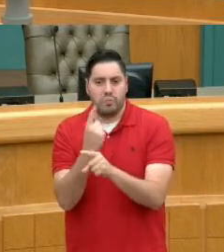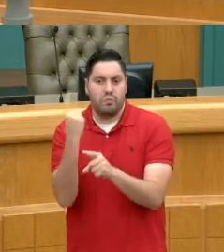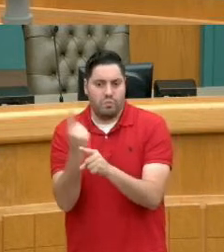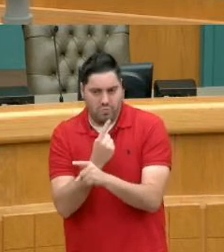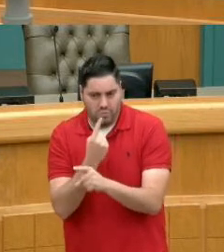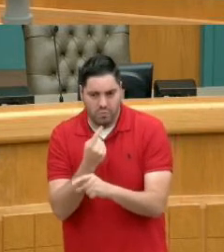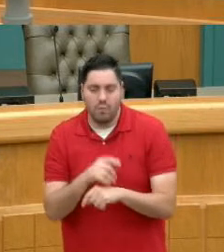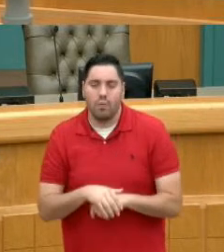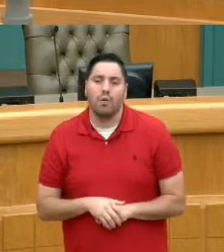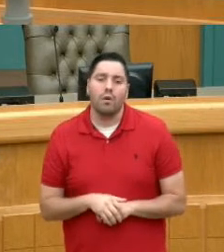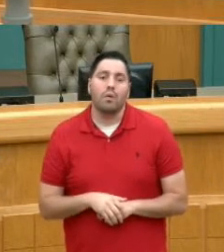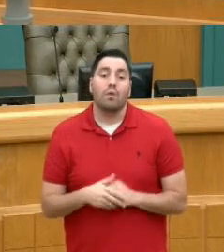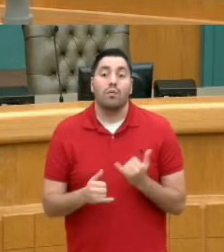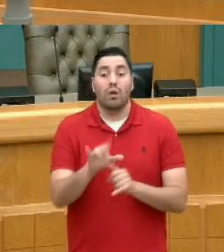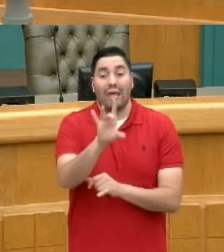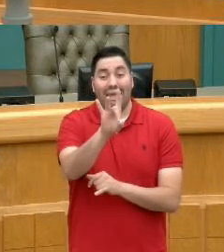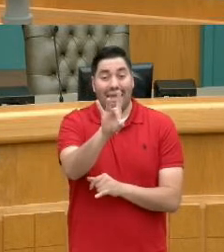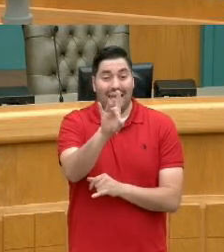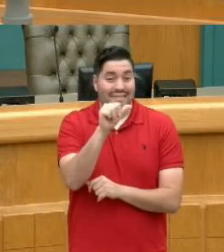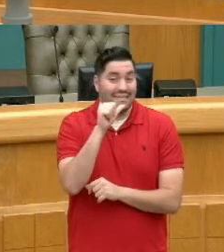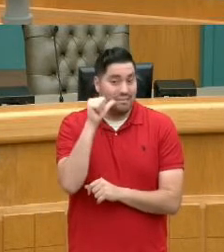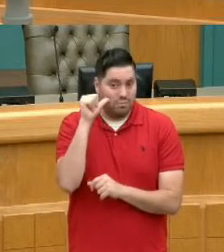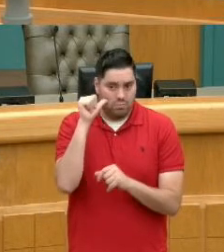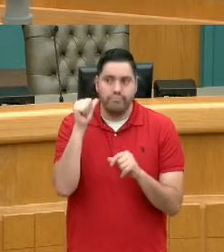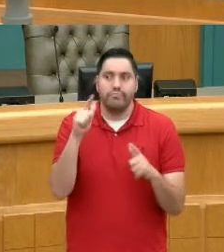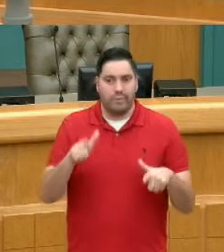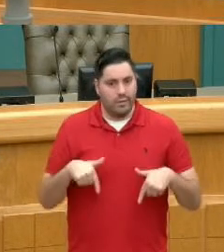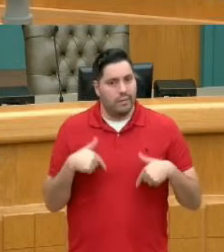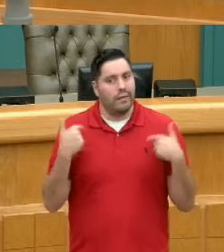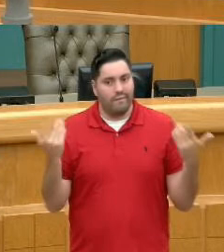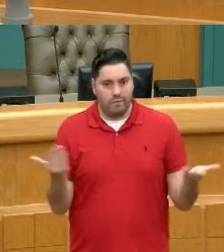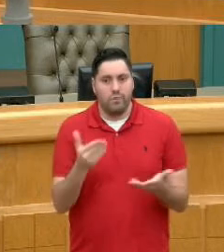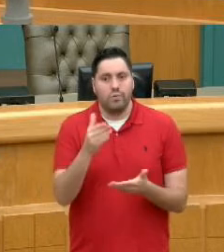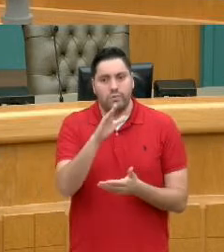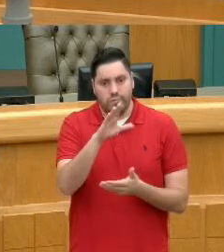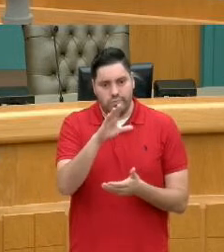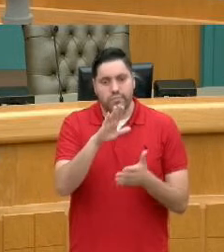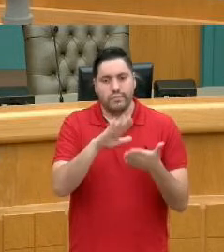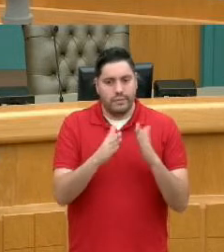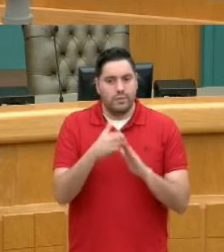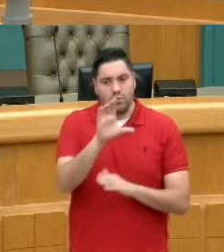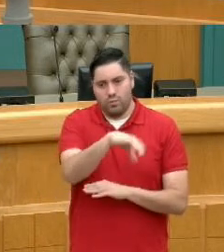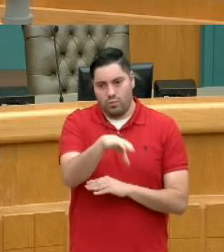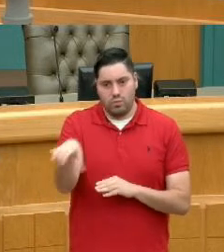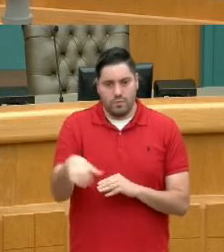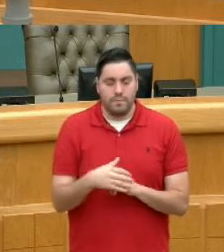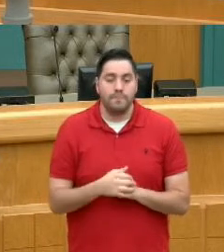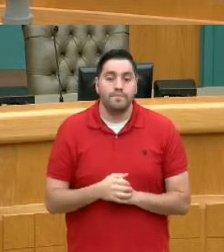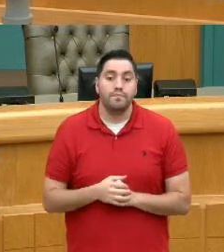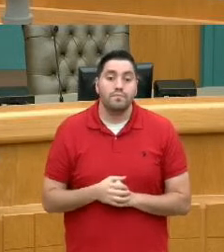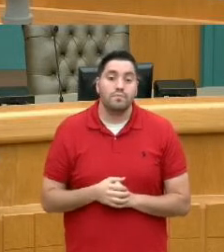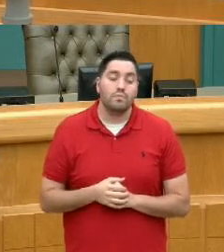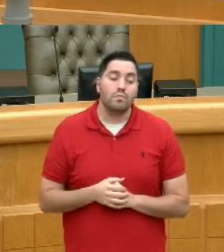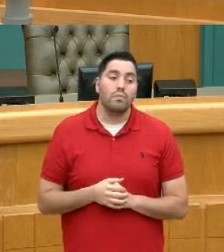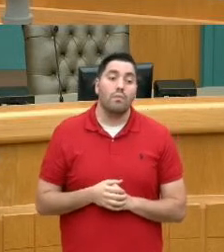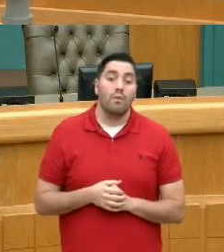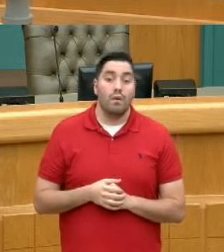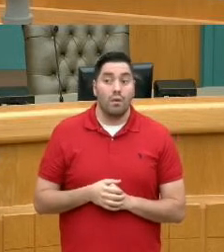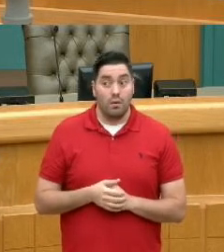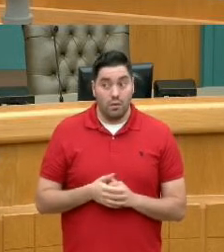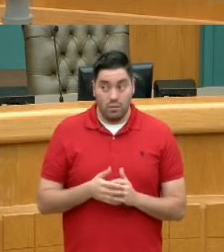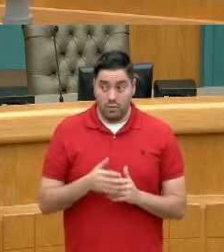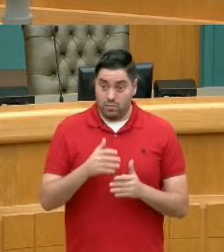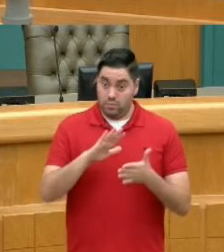cases since yesterday were all residents of the city of Corpus Christi, and the city of Corpus Christi has the majority